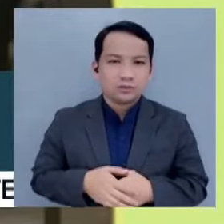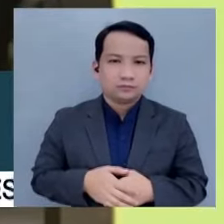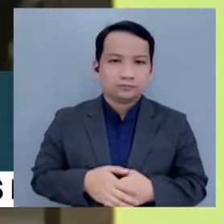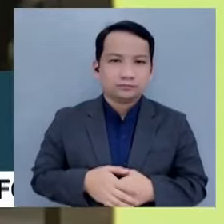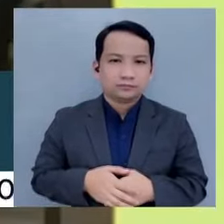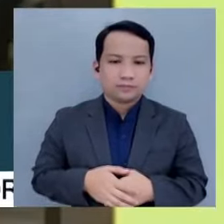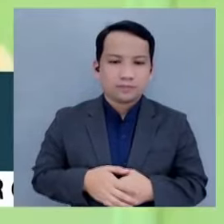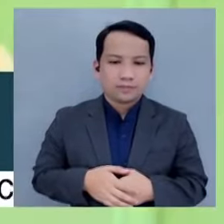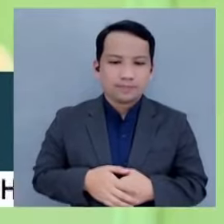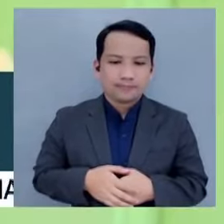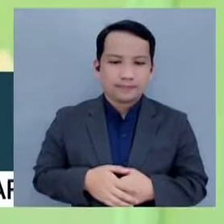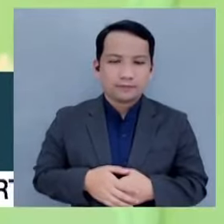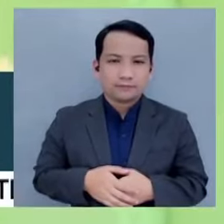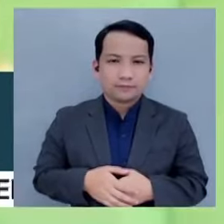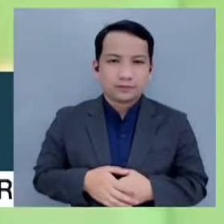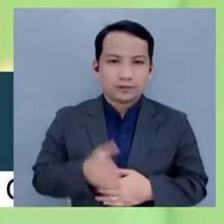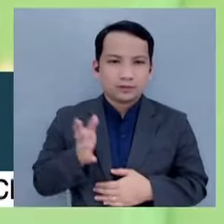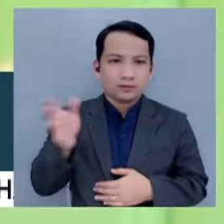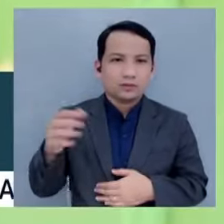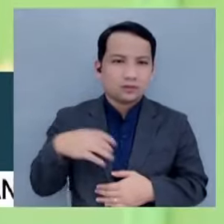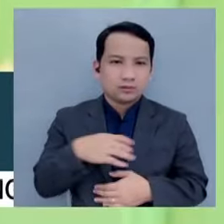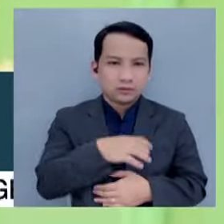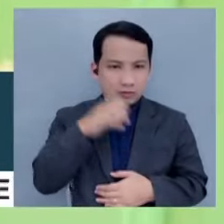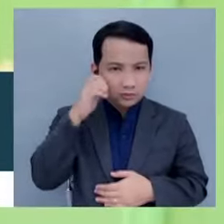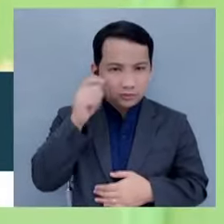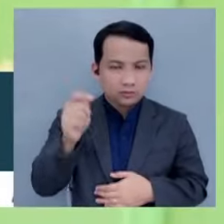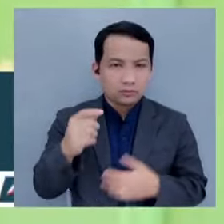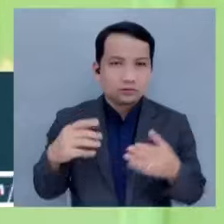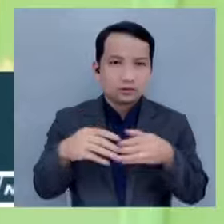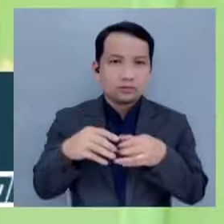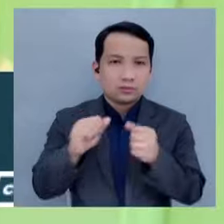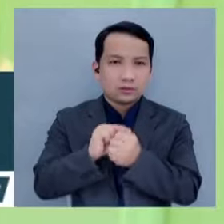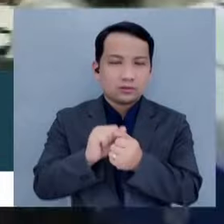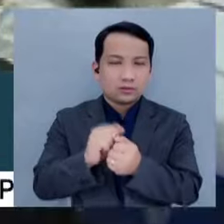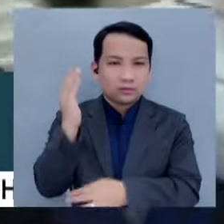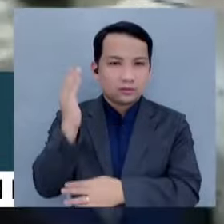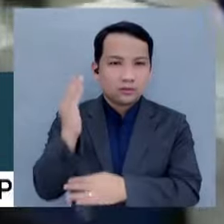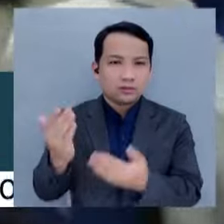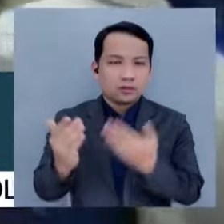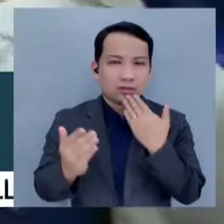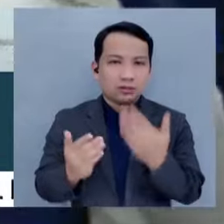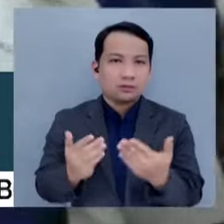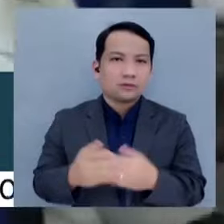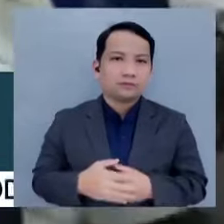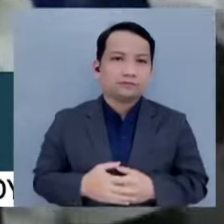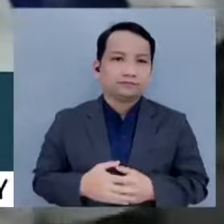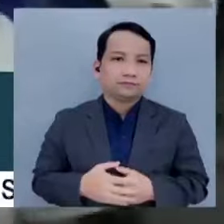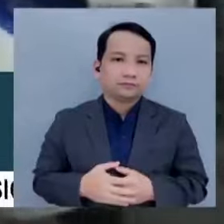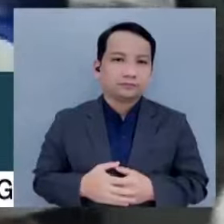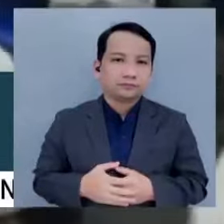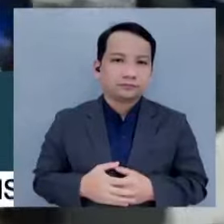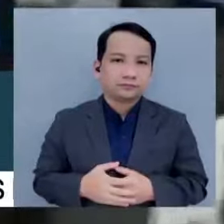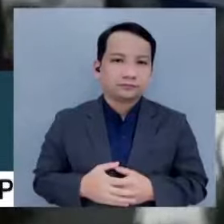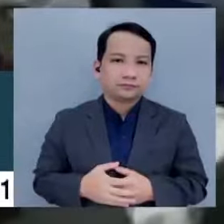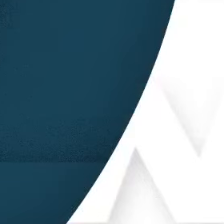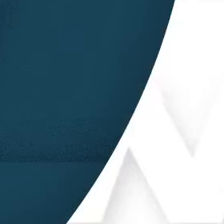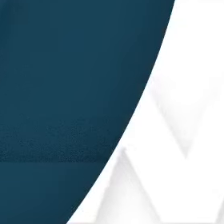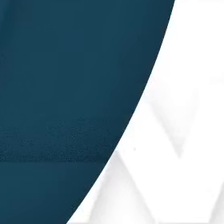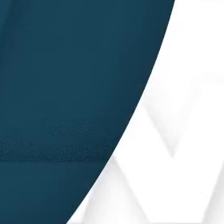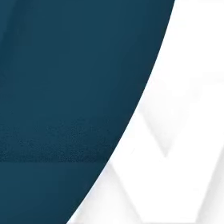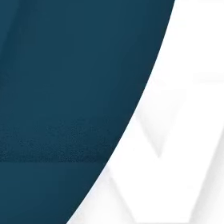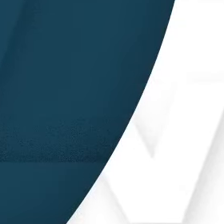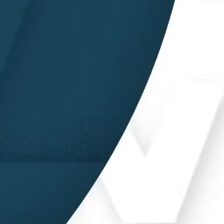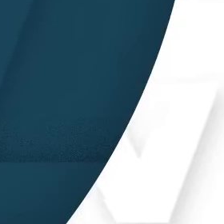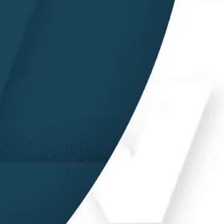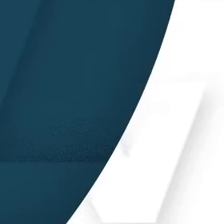we're going to have to leave it at that. Congressman Erwin Tulfo there joining us this noon. Thanks again for taking our call. Thank you. Good afternoon. Good afternoon to you.